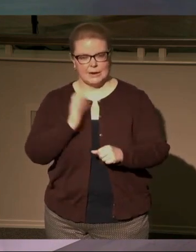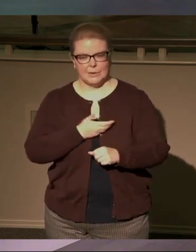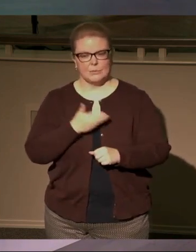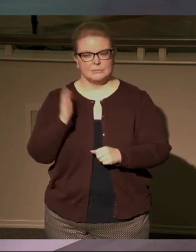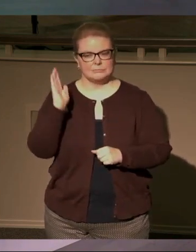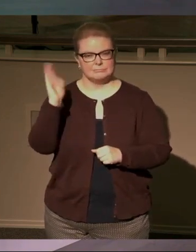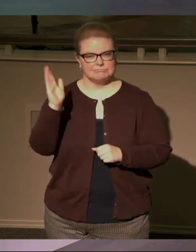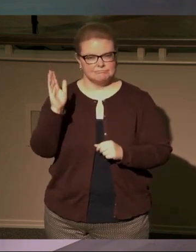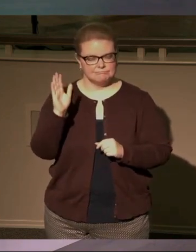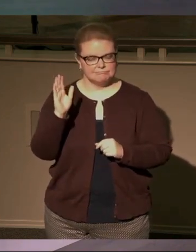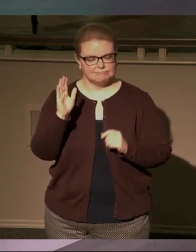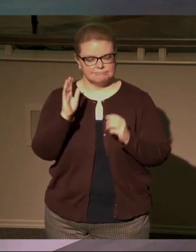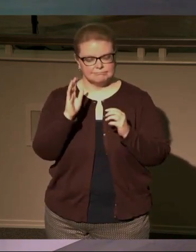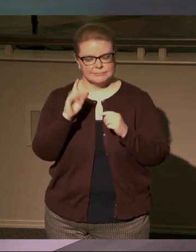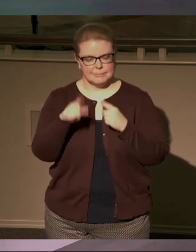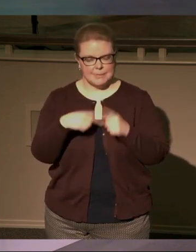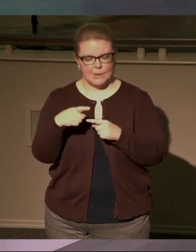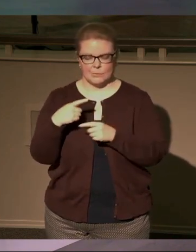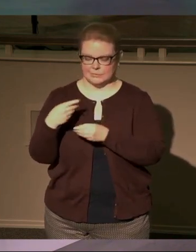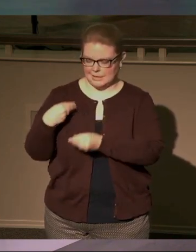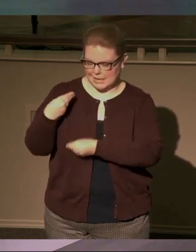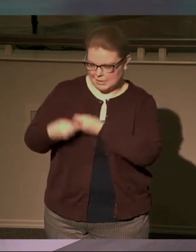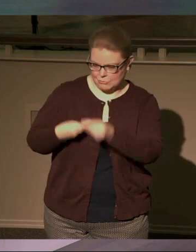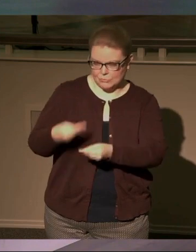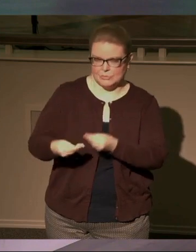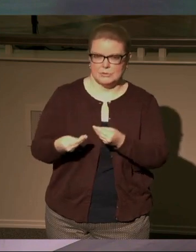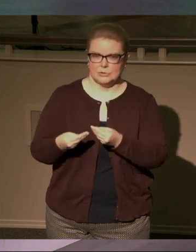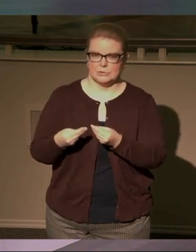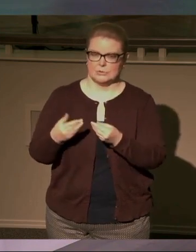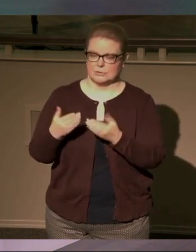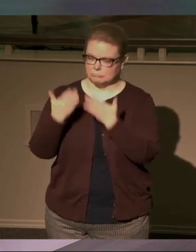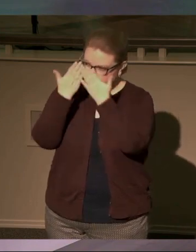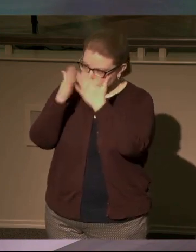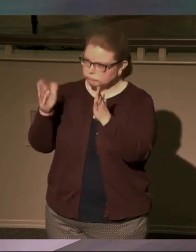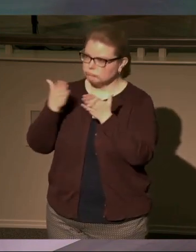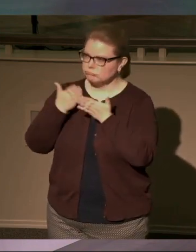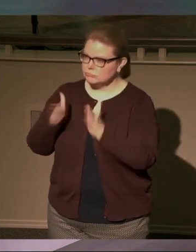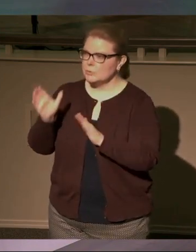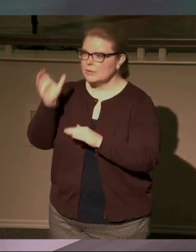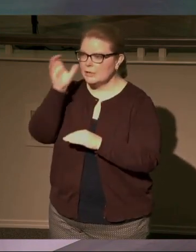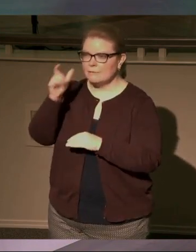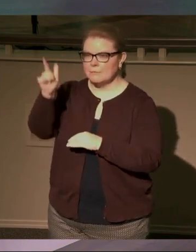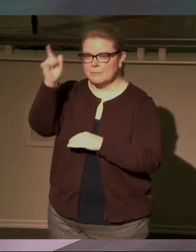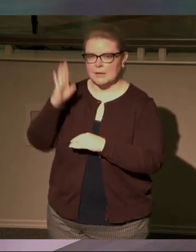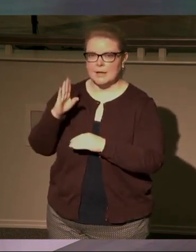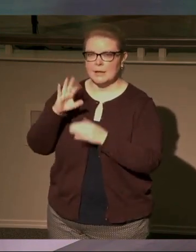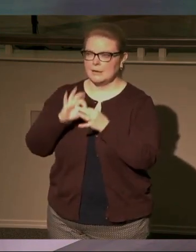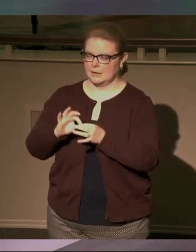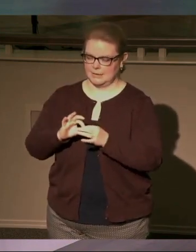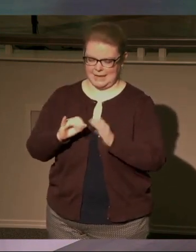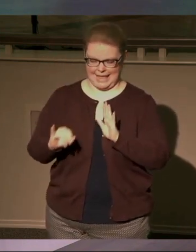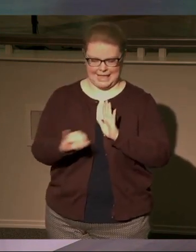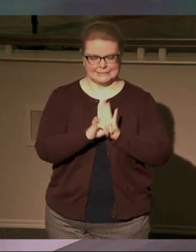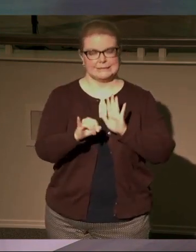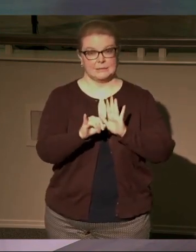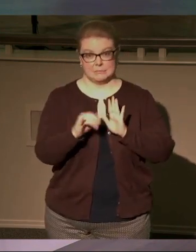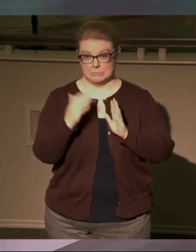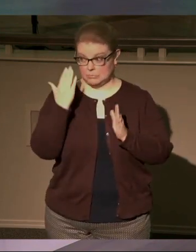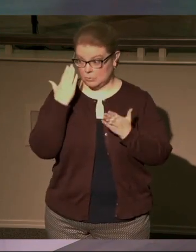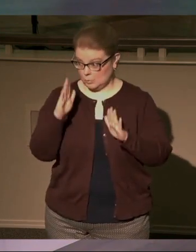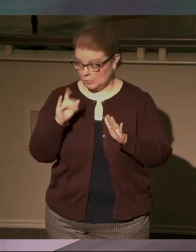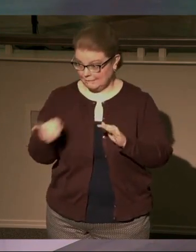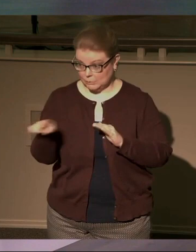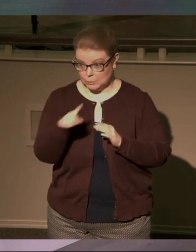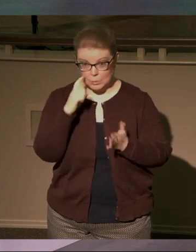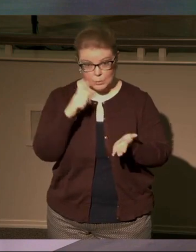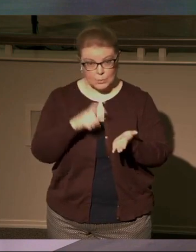and just wanting to hear from God about, especially this morning, about identity. I don't know if you know this, but there